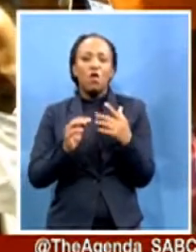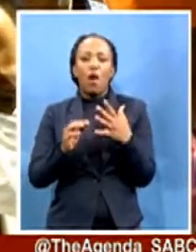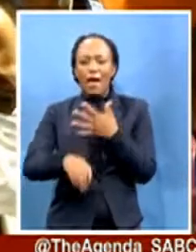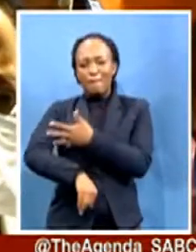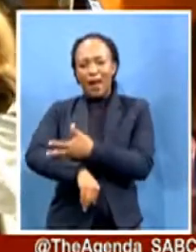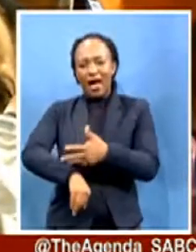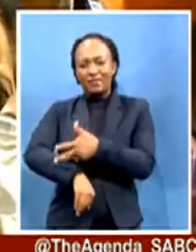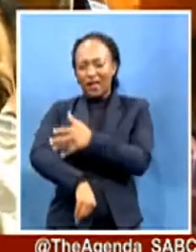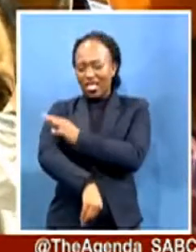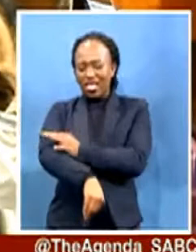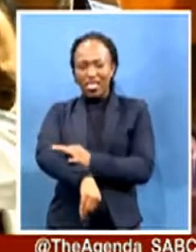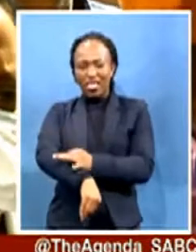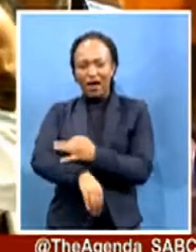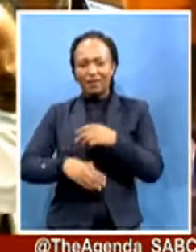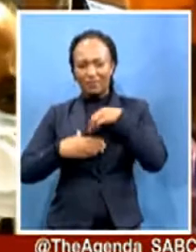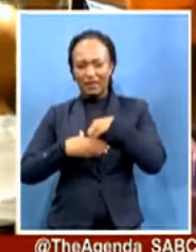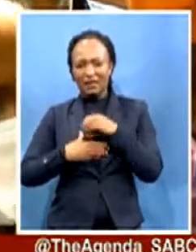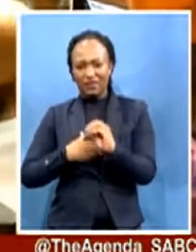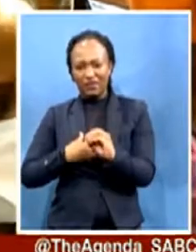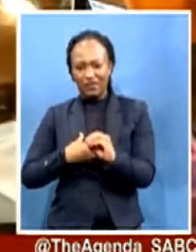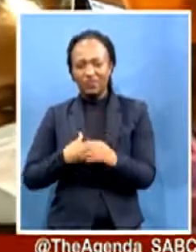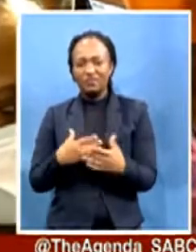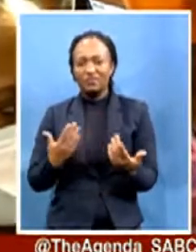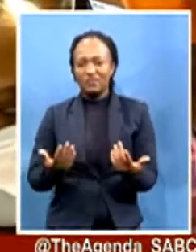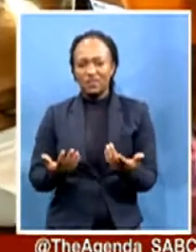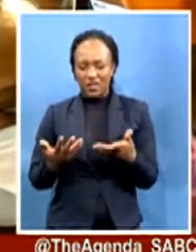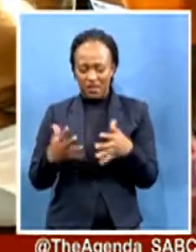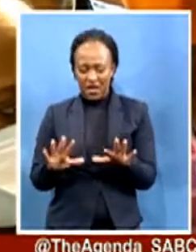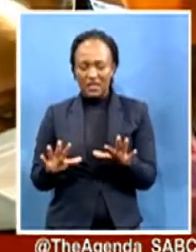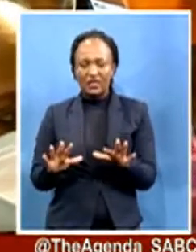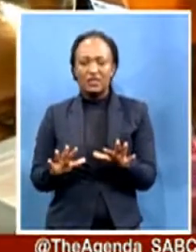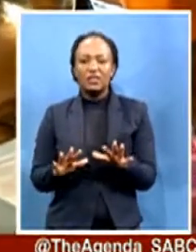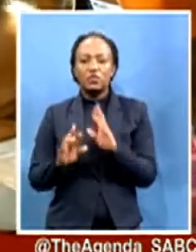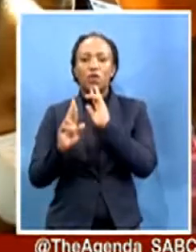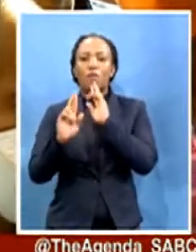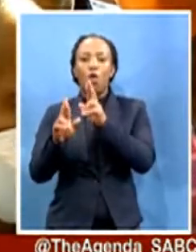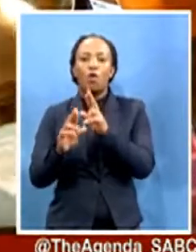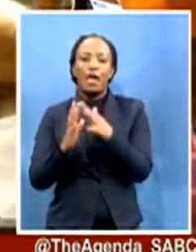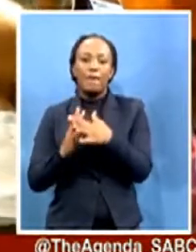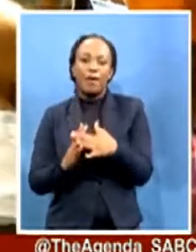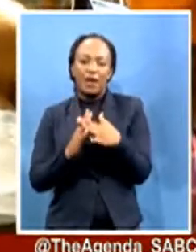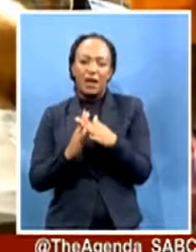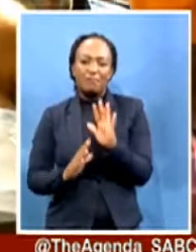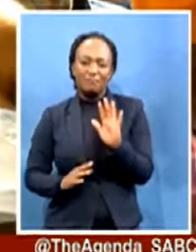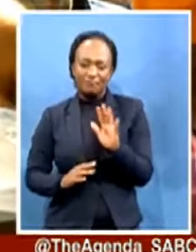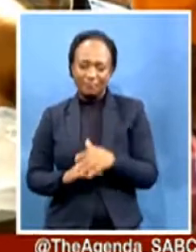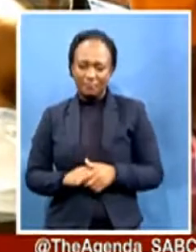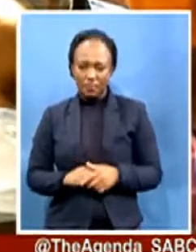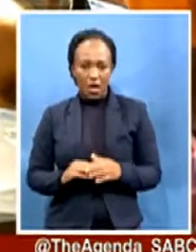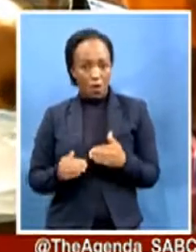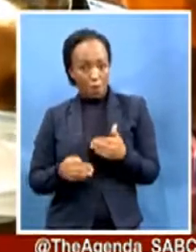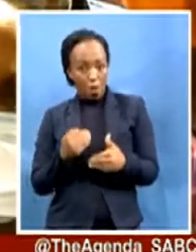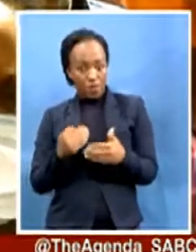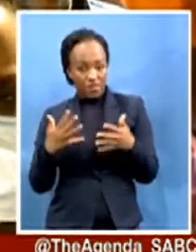that were reported in the US. Out of that process, it has been established that we can continue with the